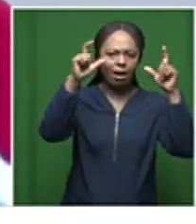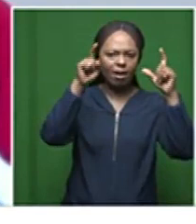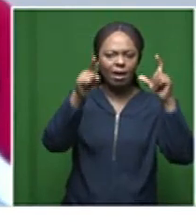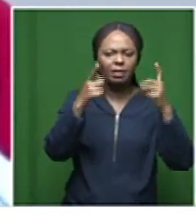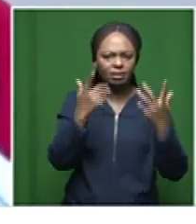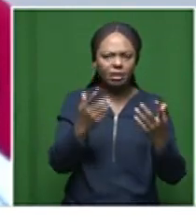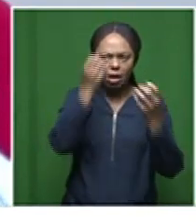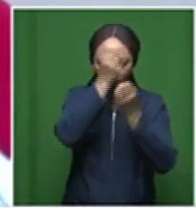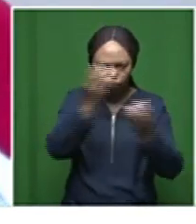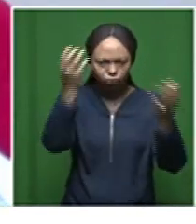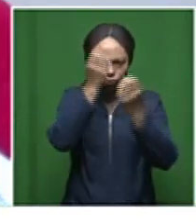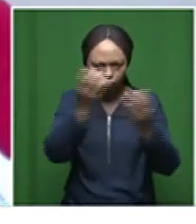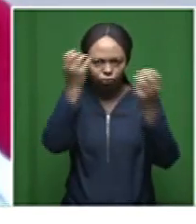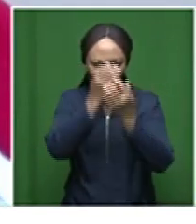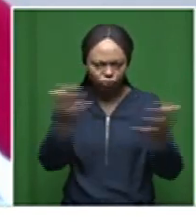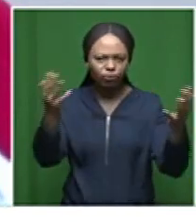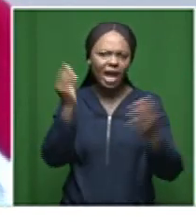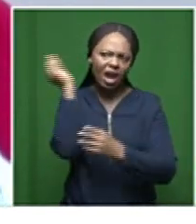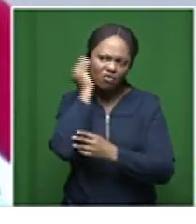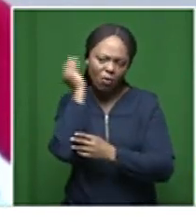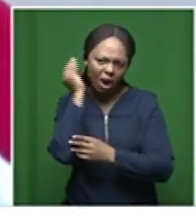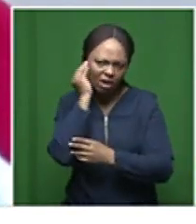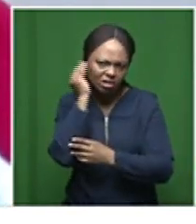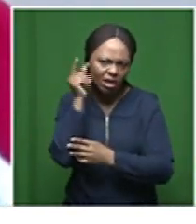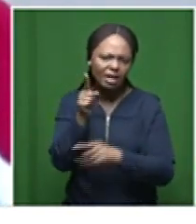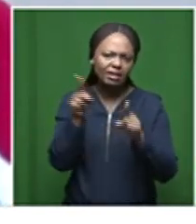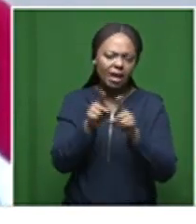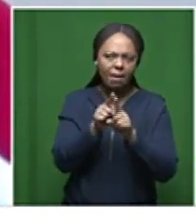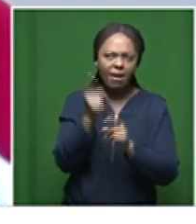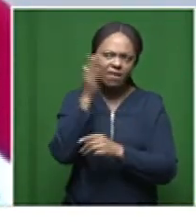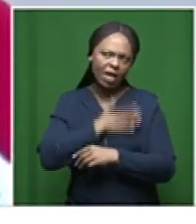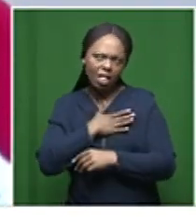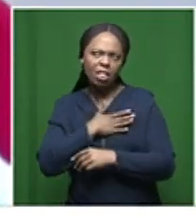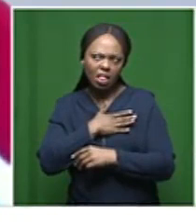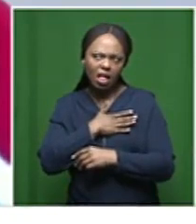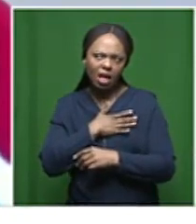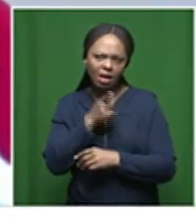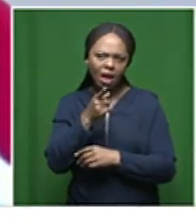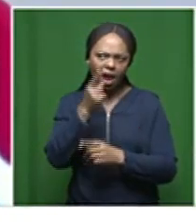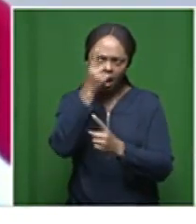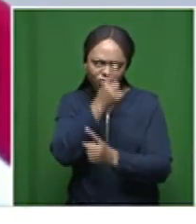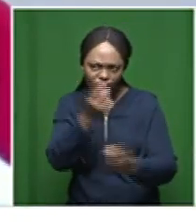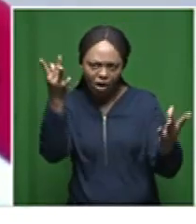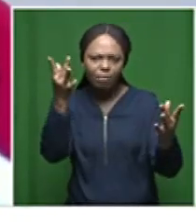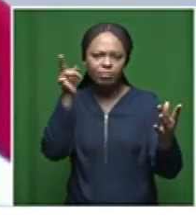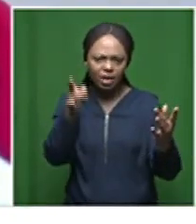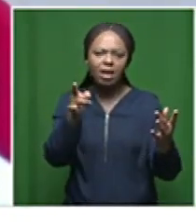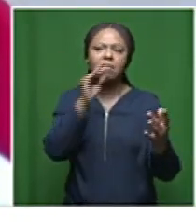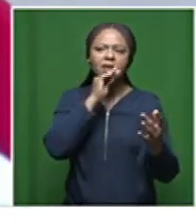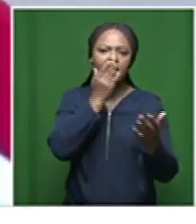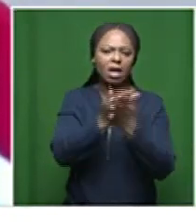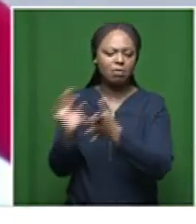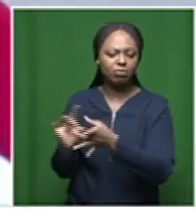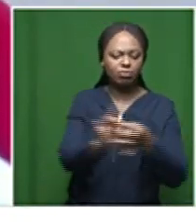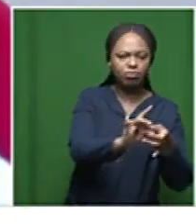tailoring it to the sort of information and sort of messages that we feel will really resonate with the youth more than our